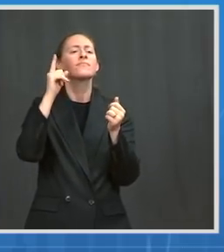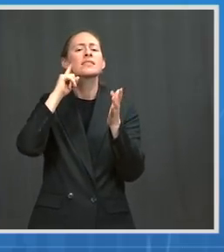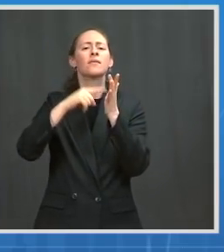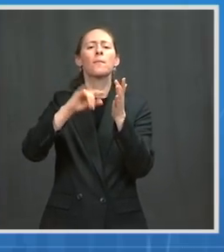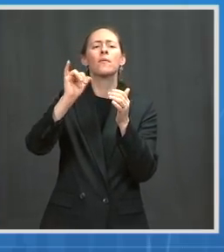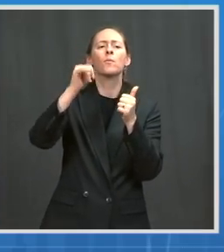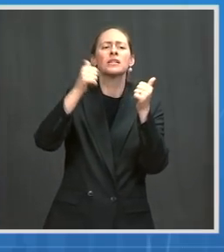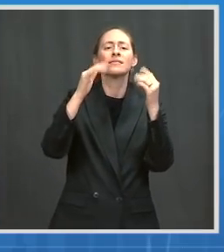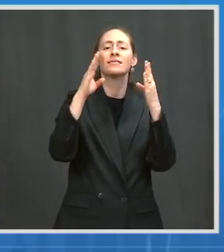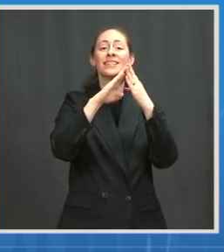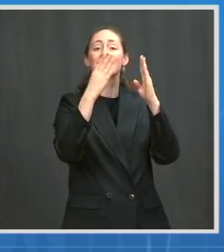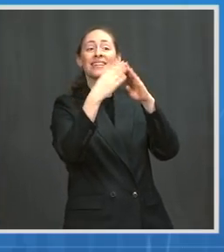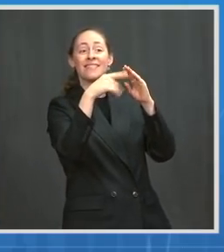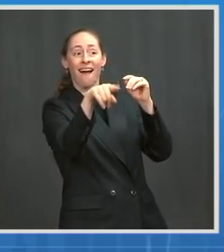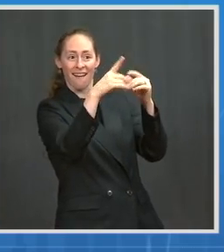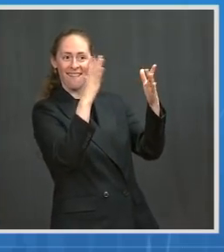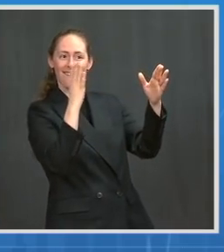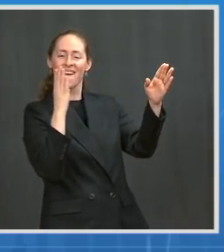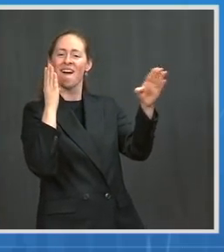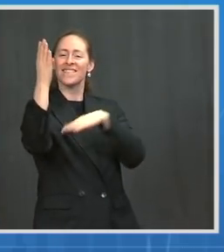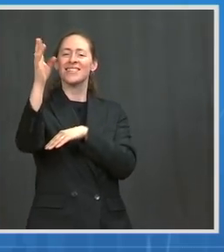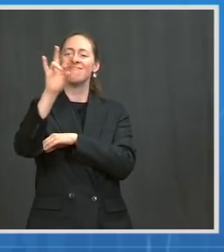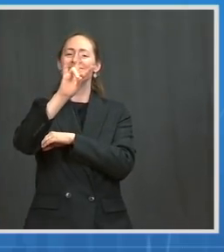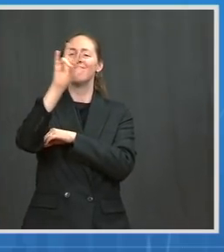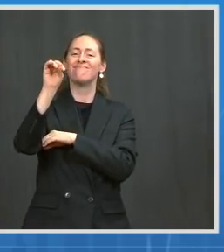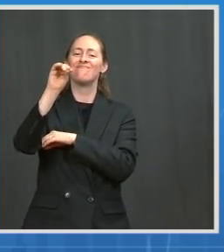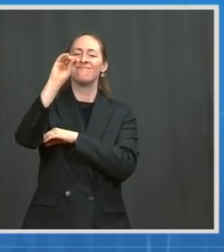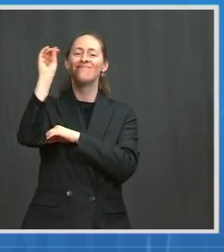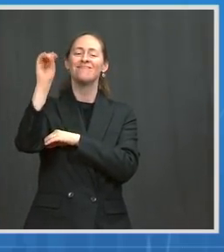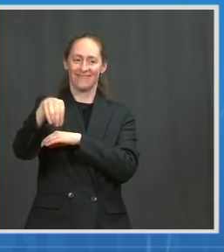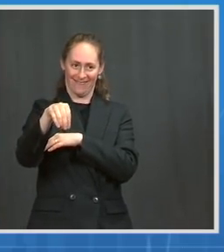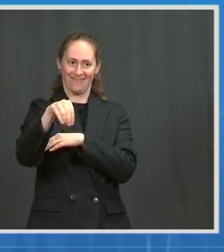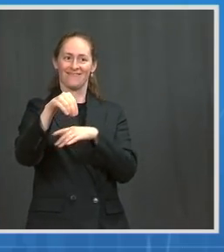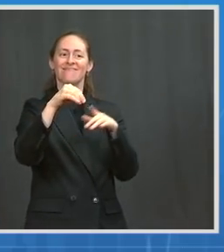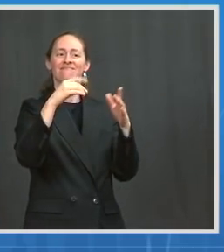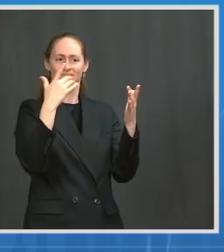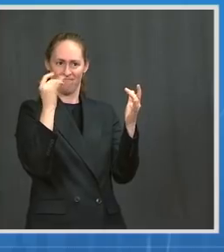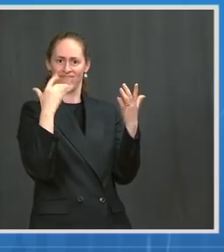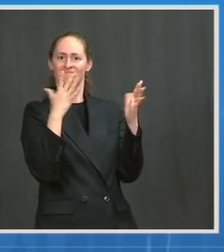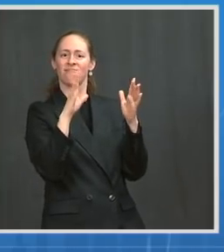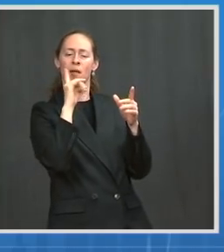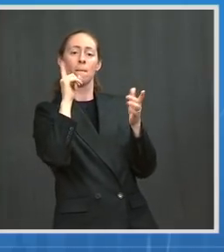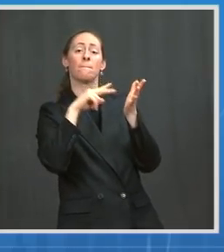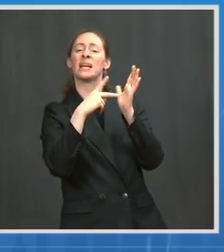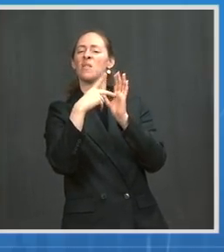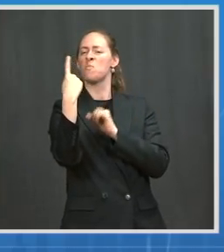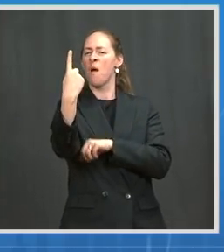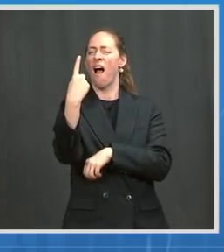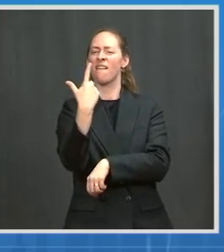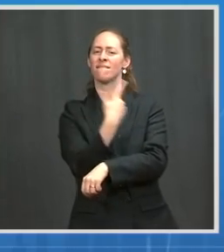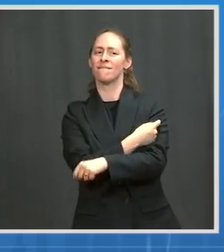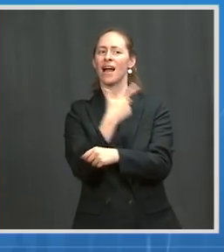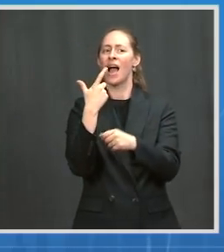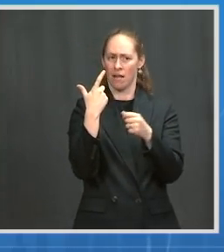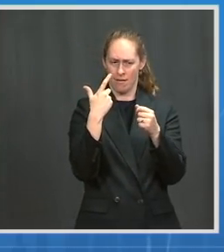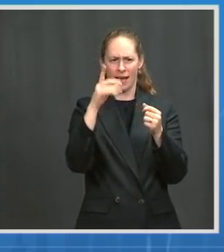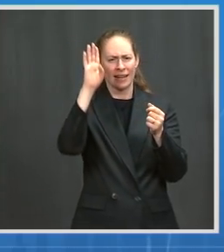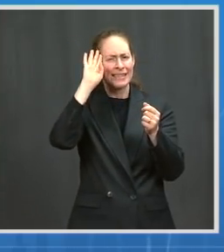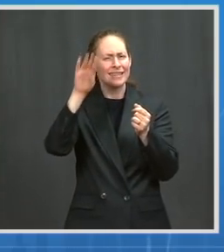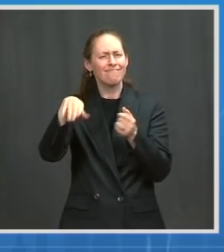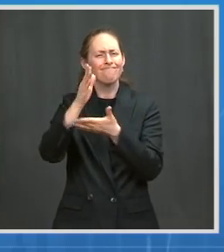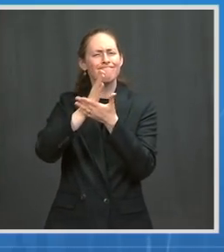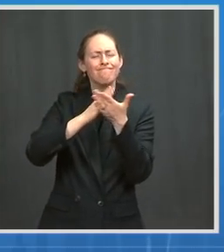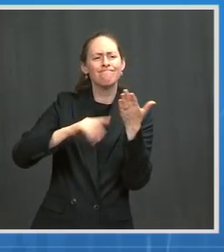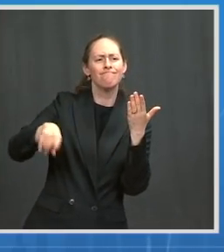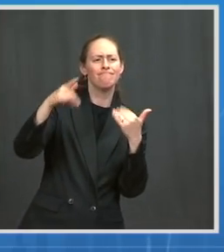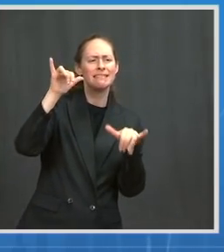over 70% of people with at least one dose, it's understandable that some people still have questions. What's the science behind